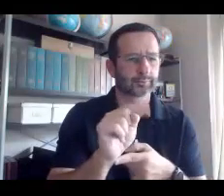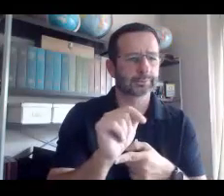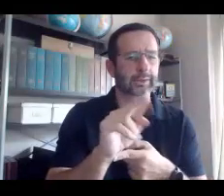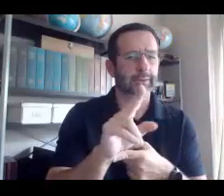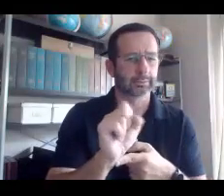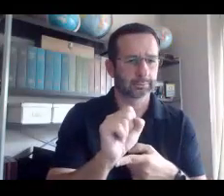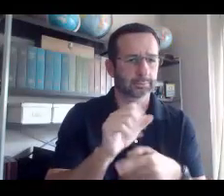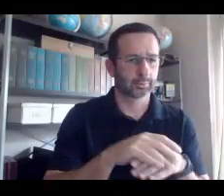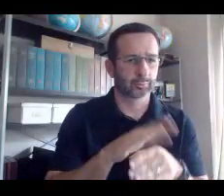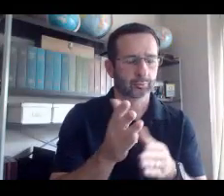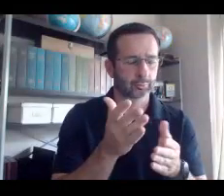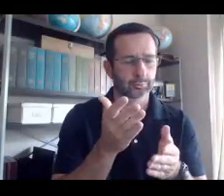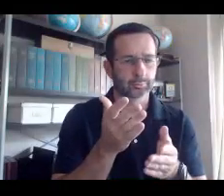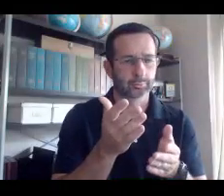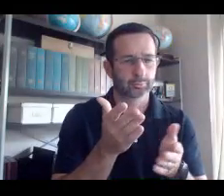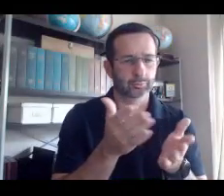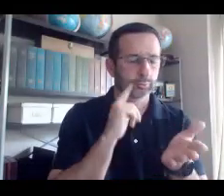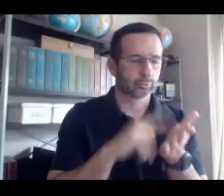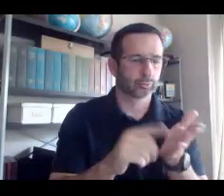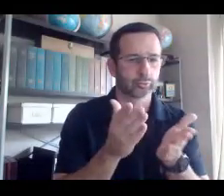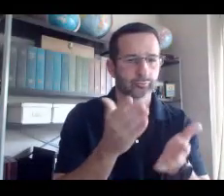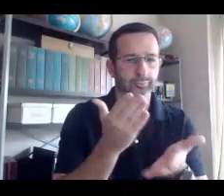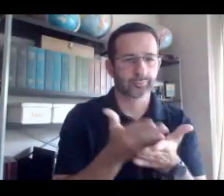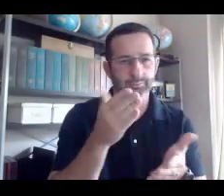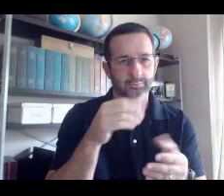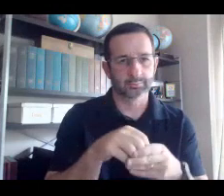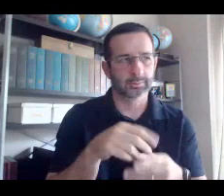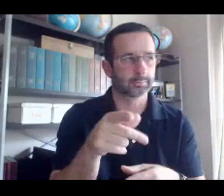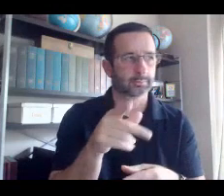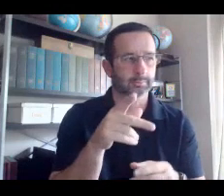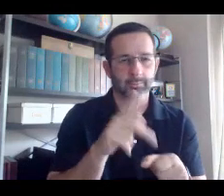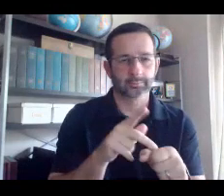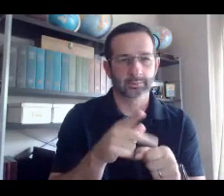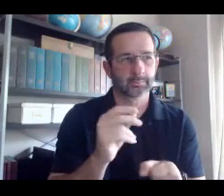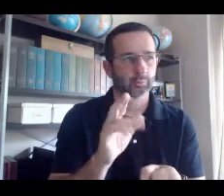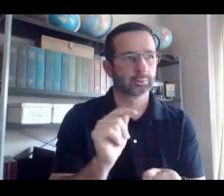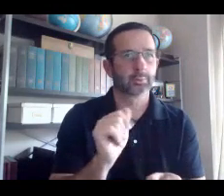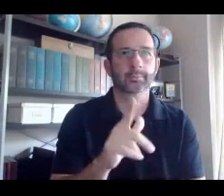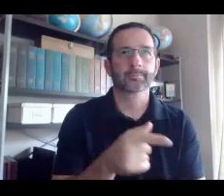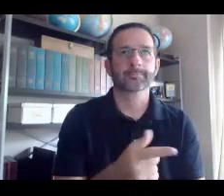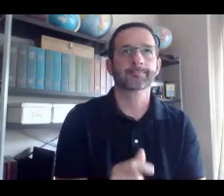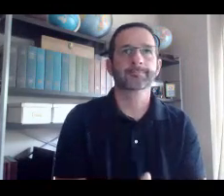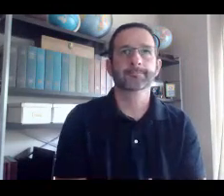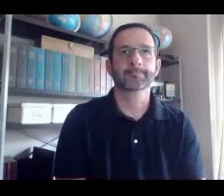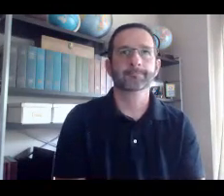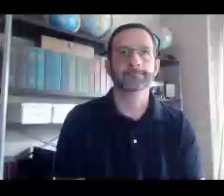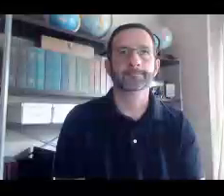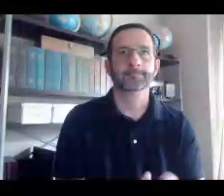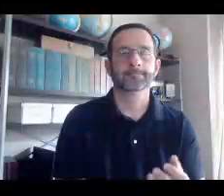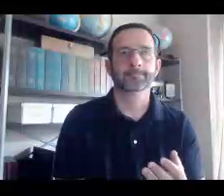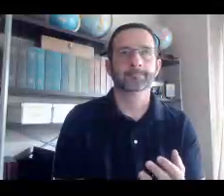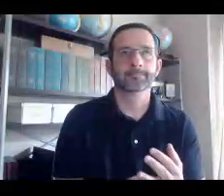email reaching out to the supervisor. You can also check the status of your research service